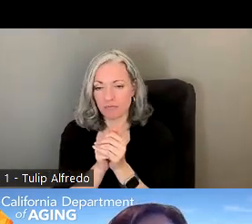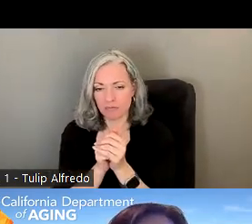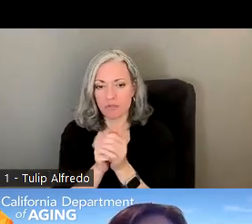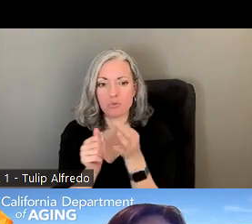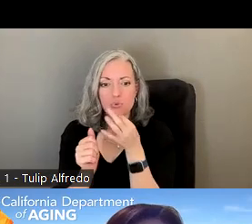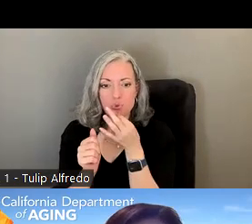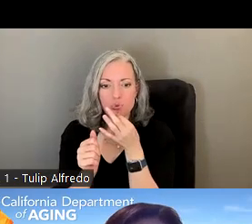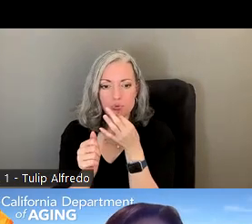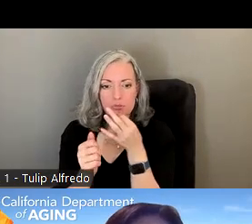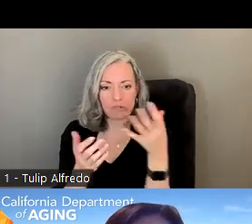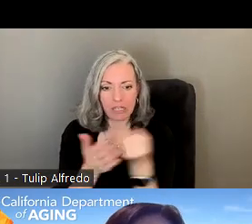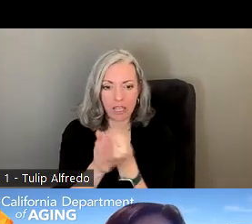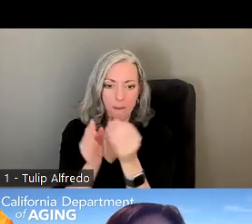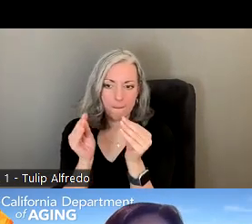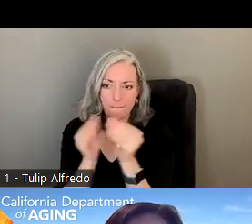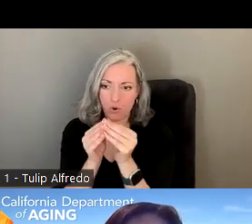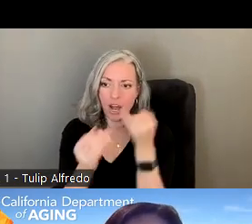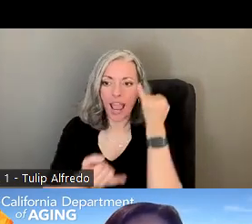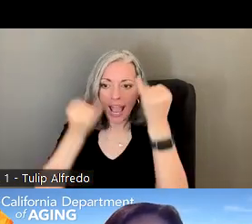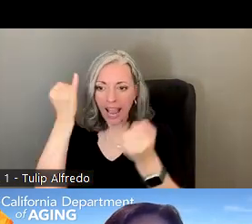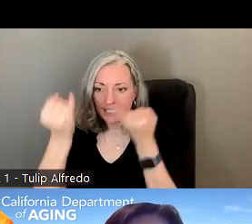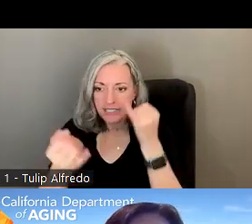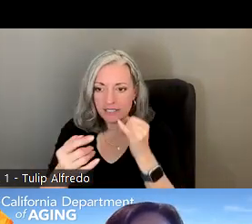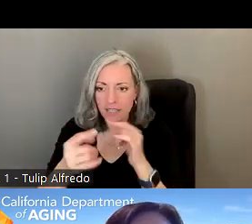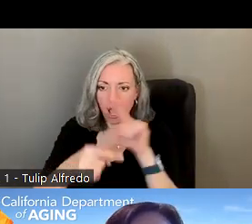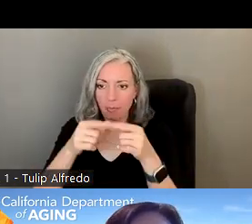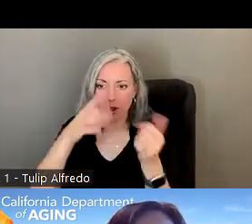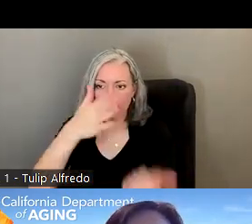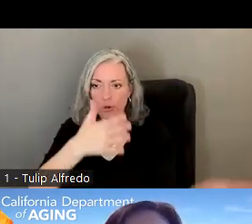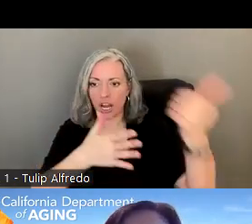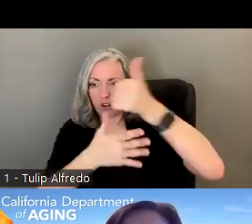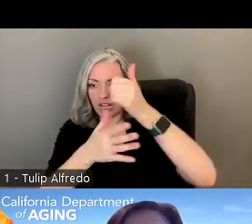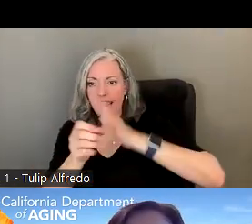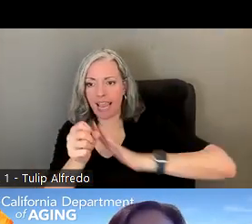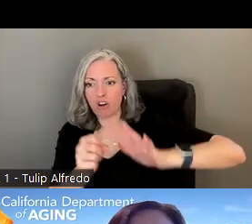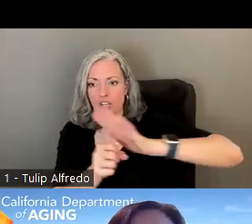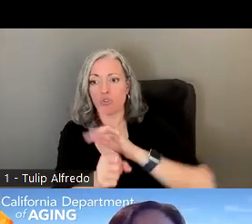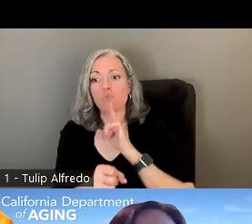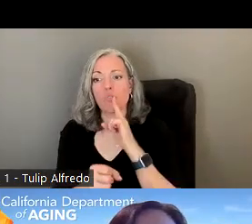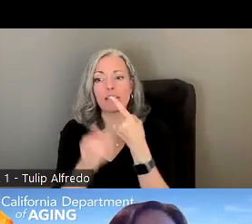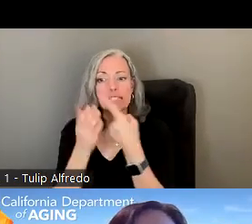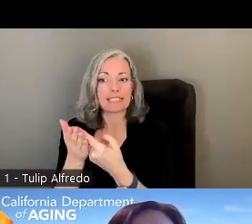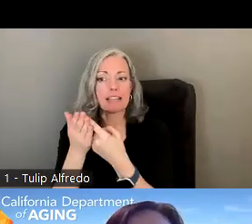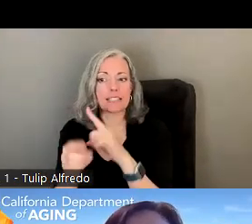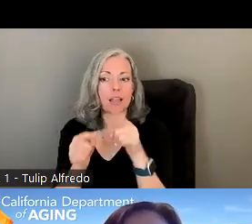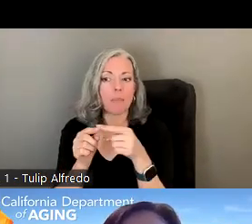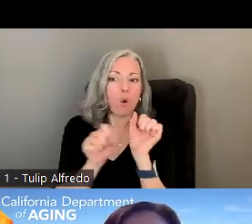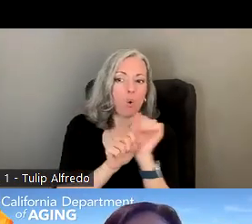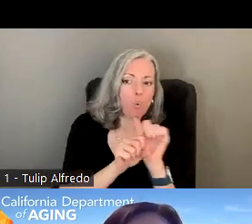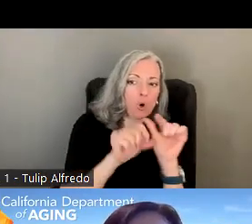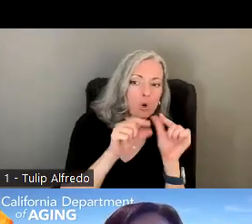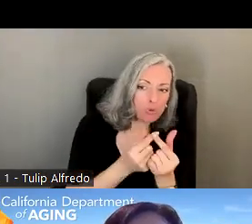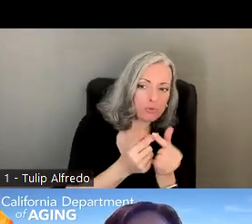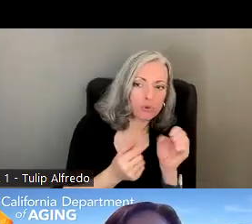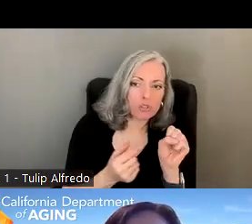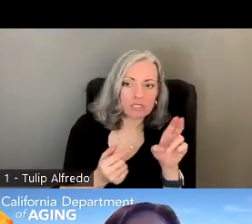more ideas about the priority areas, we are really talking about work groups or subcommittees